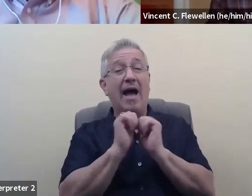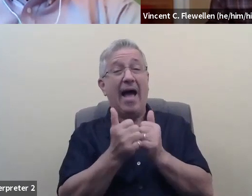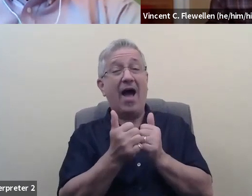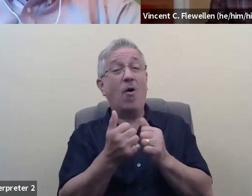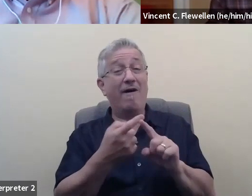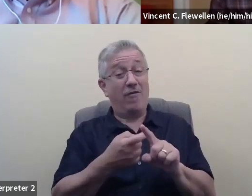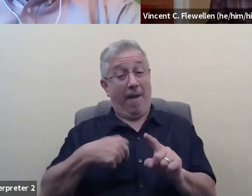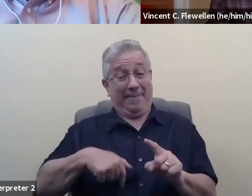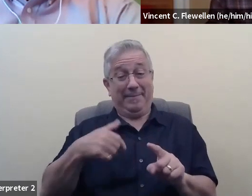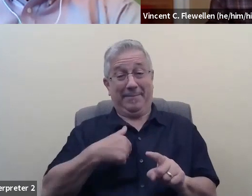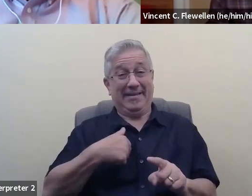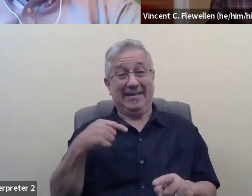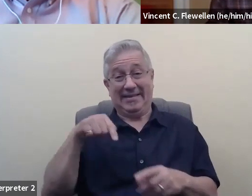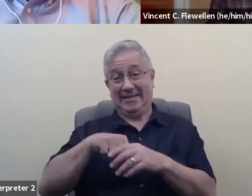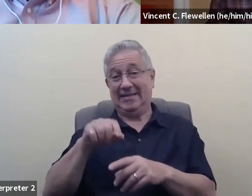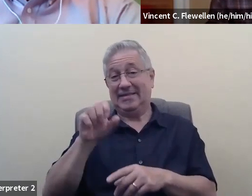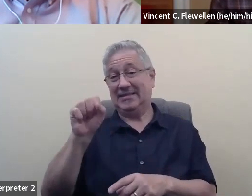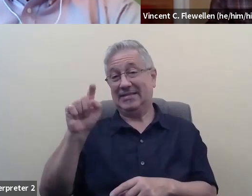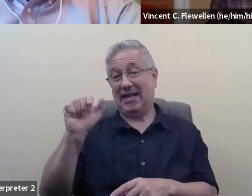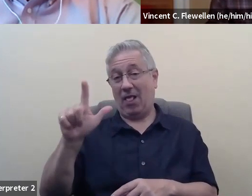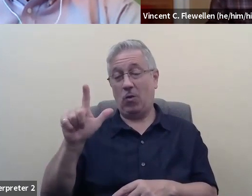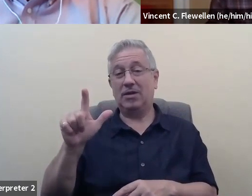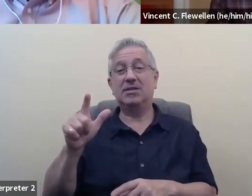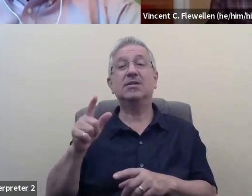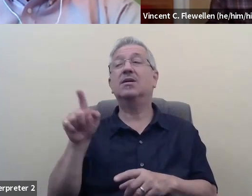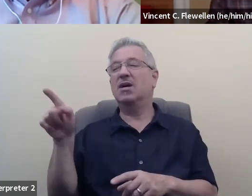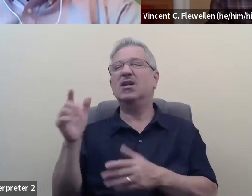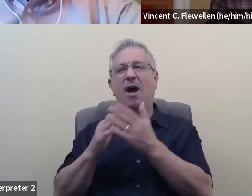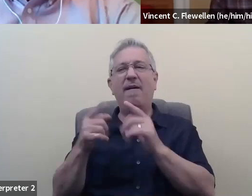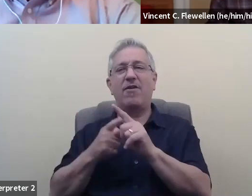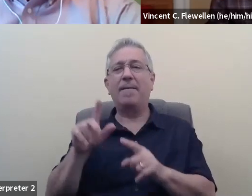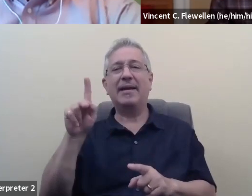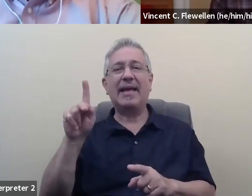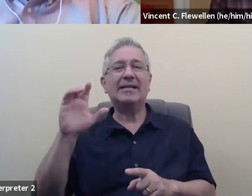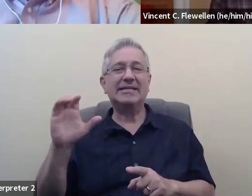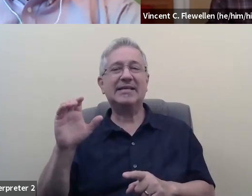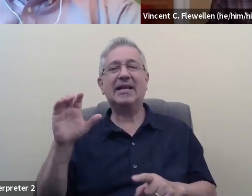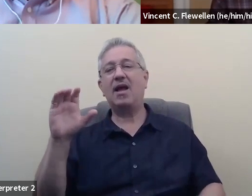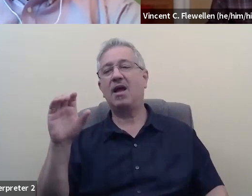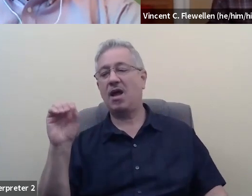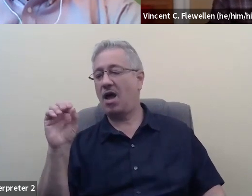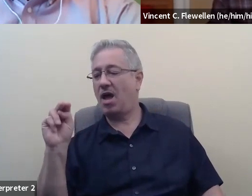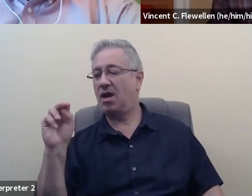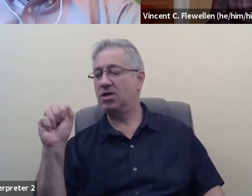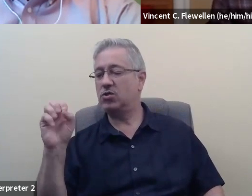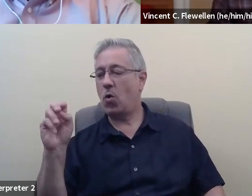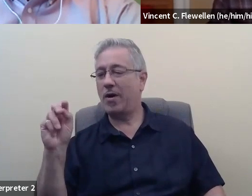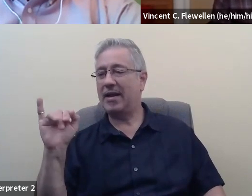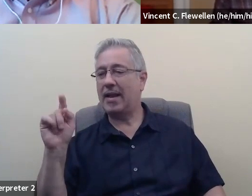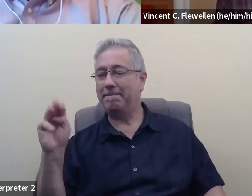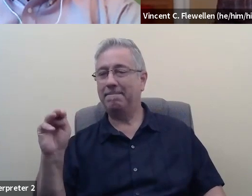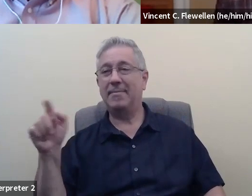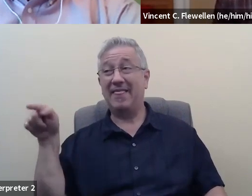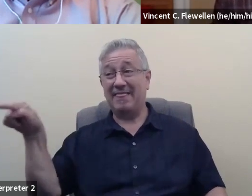Louis. We are actually a spinoff from the Kansas City Consortium. There's over 200 individuals that are a part of